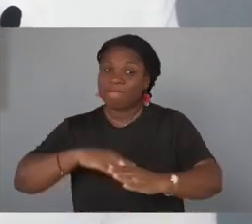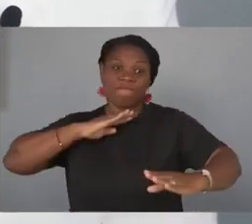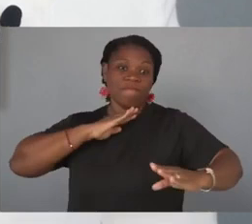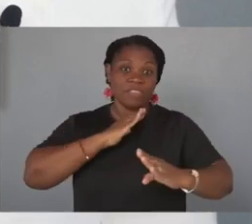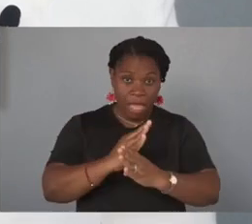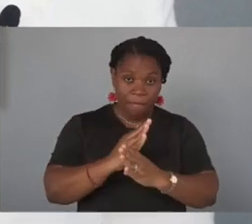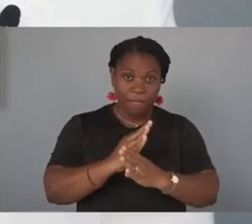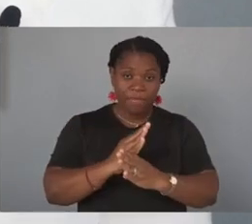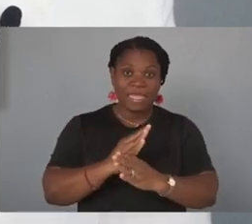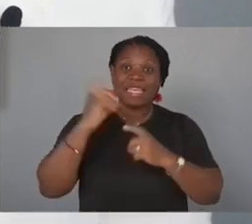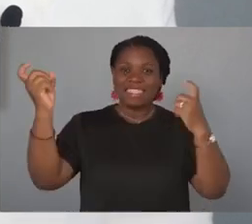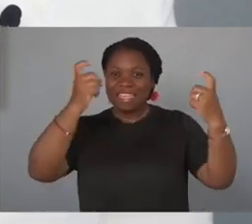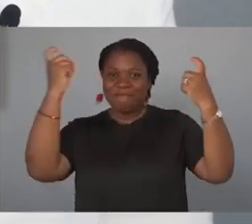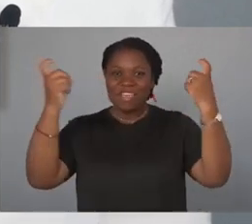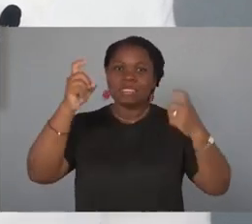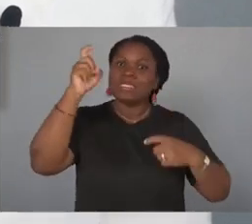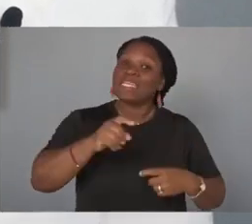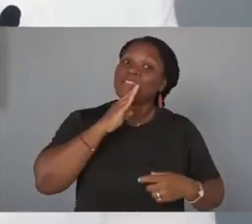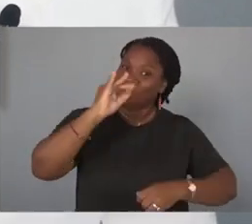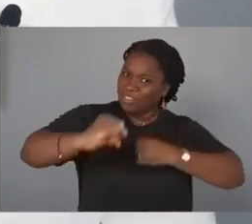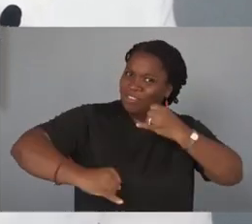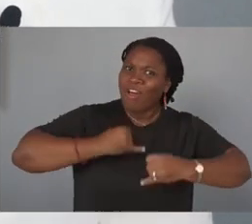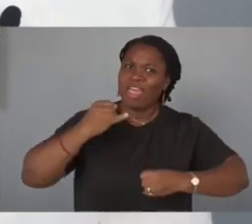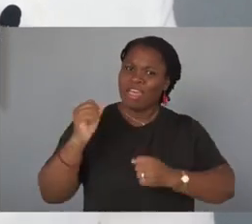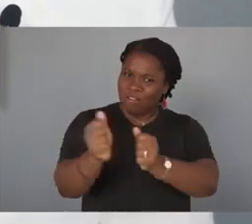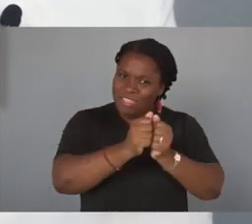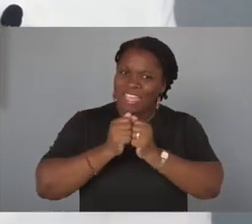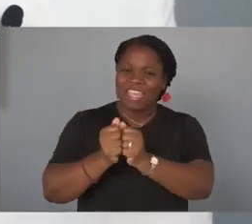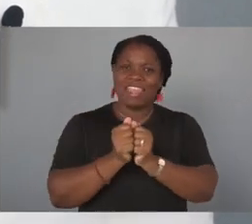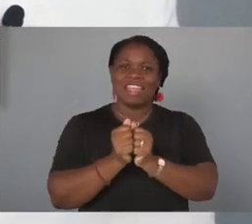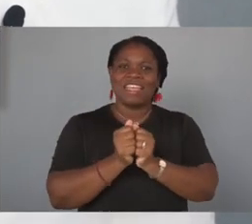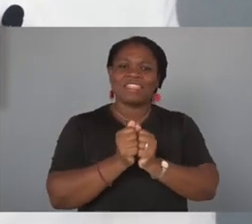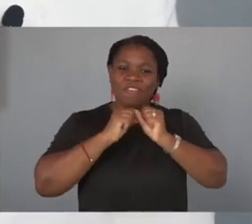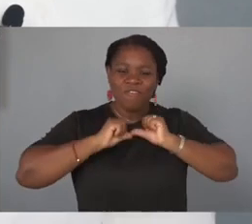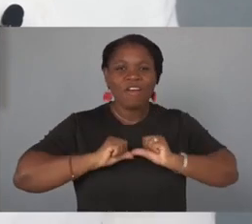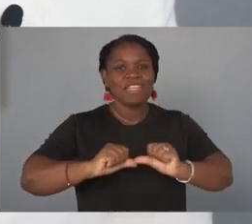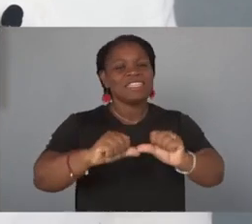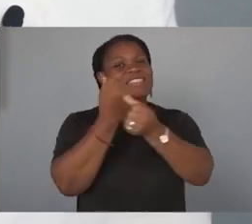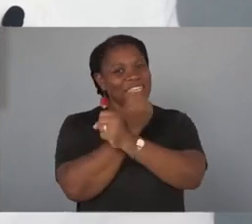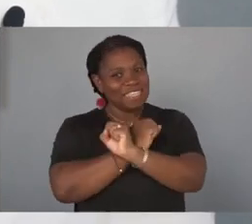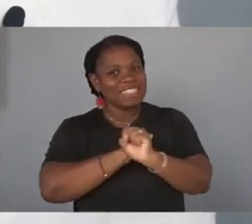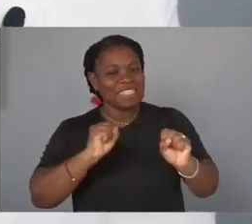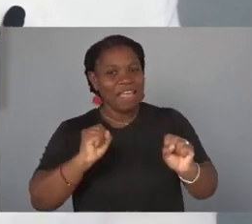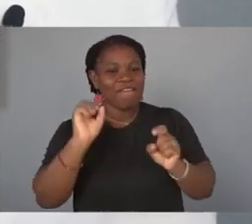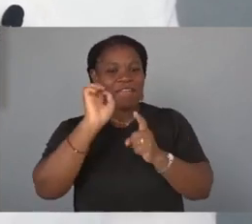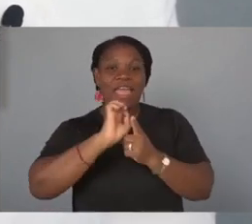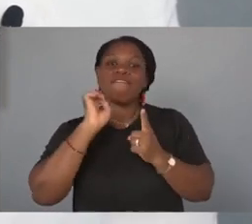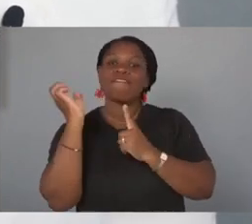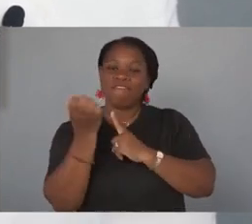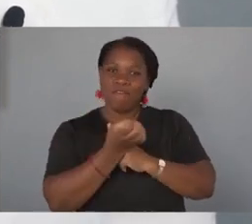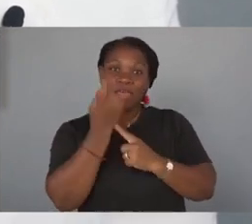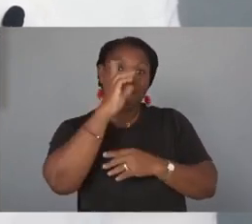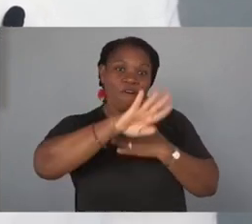Our celebrations should be marked by joy, harmony and a collective commitment to maintaining a safe and